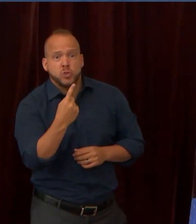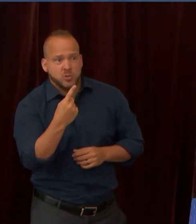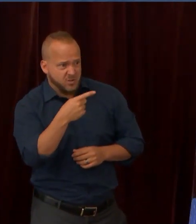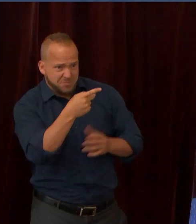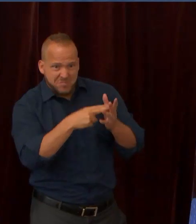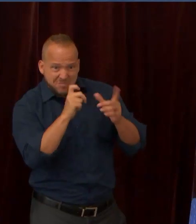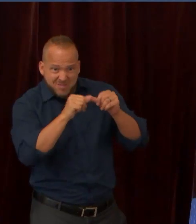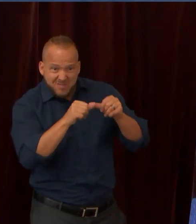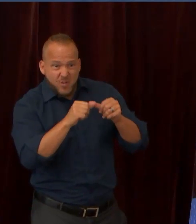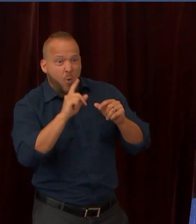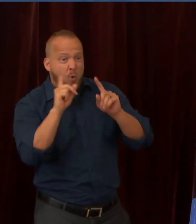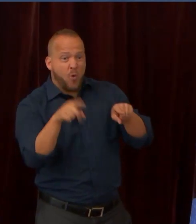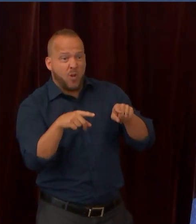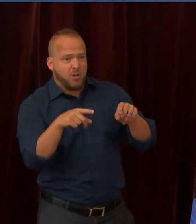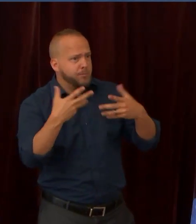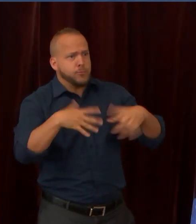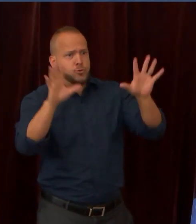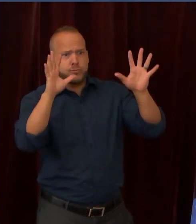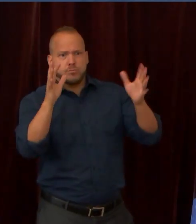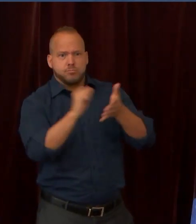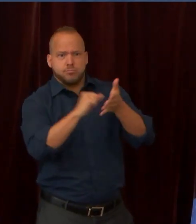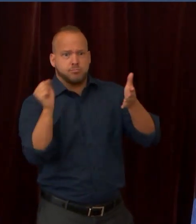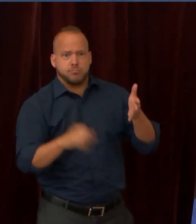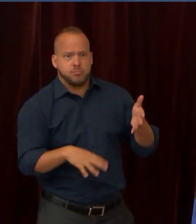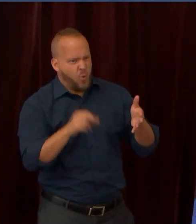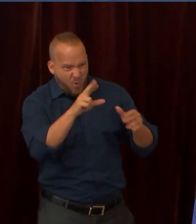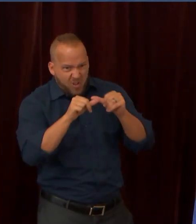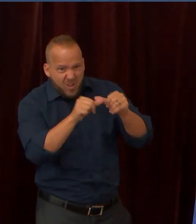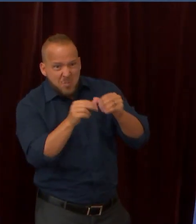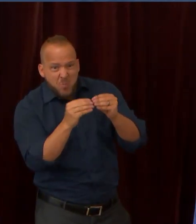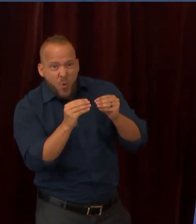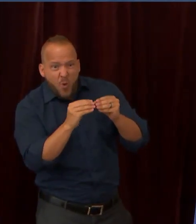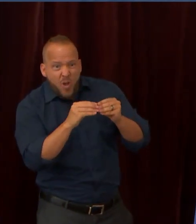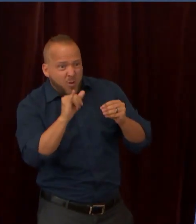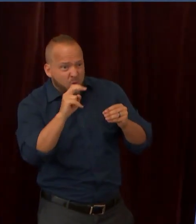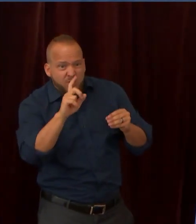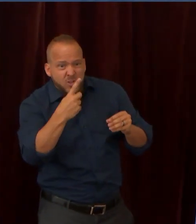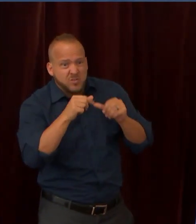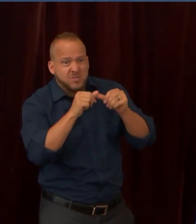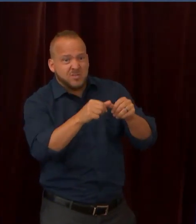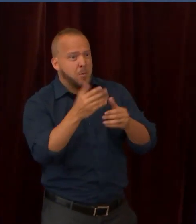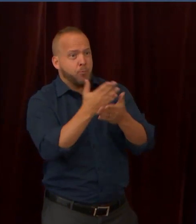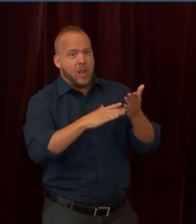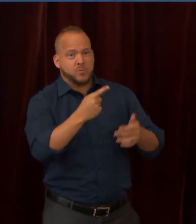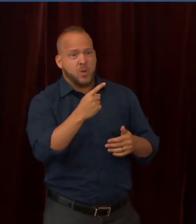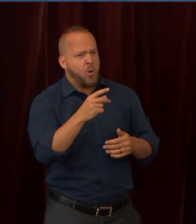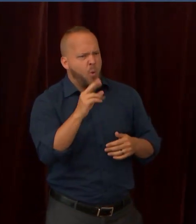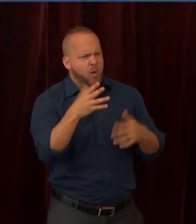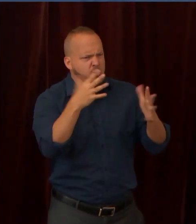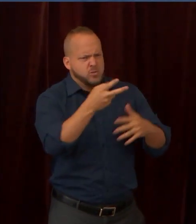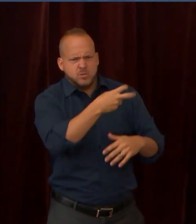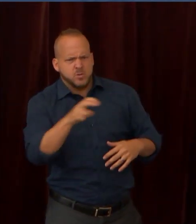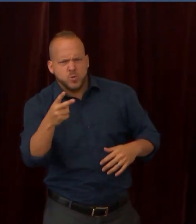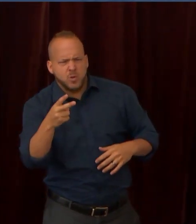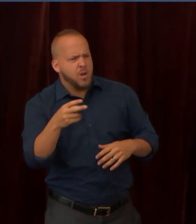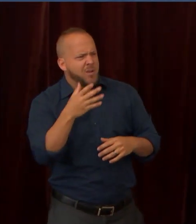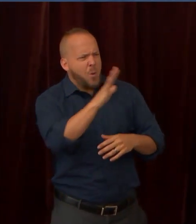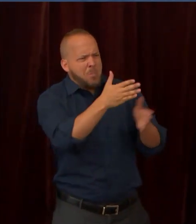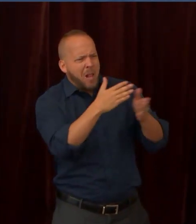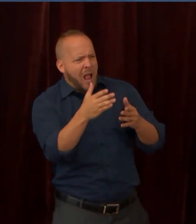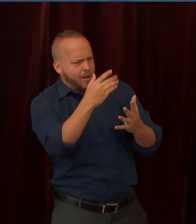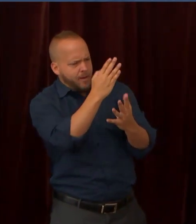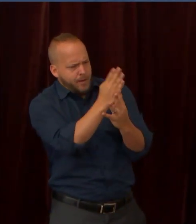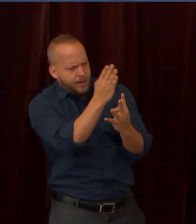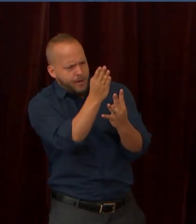is mandated under each of the phases? And I'm also just curious about the 10 cases per 100,000 over 14 days metric.